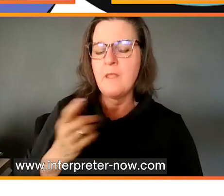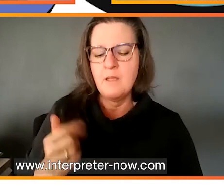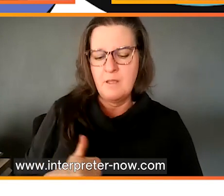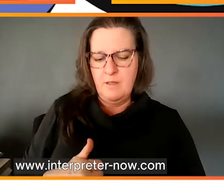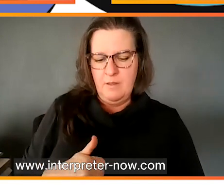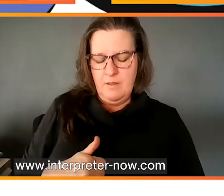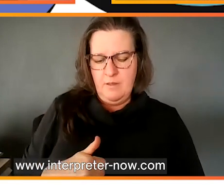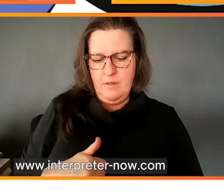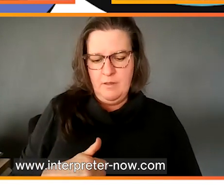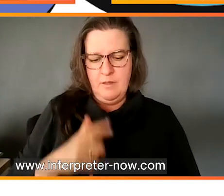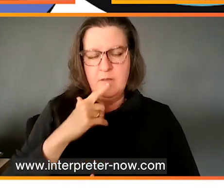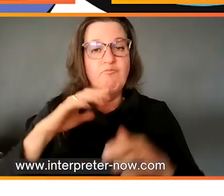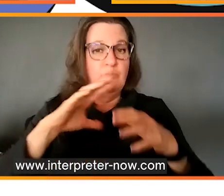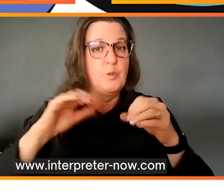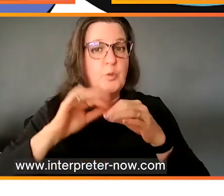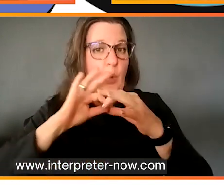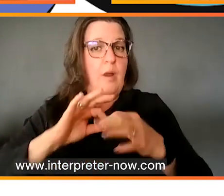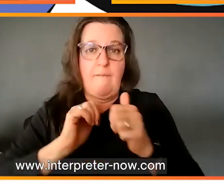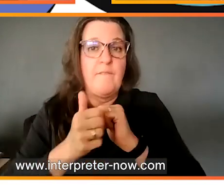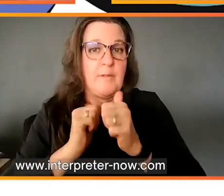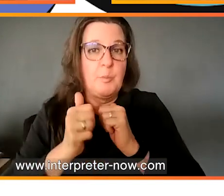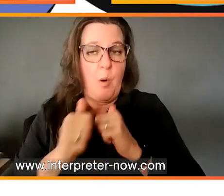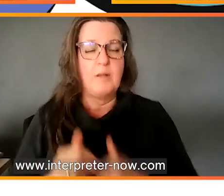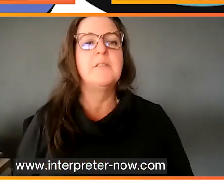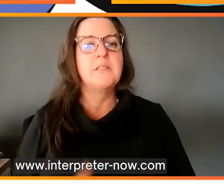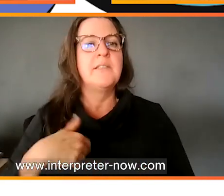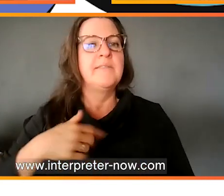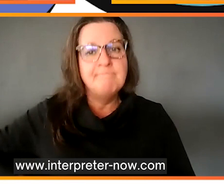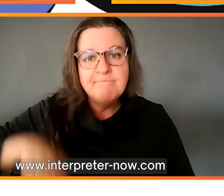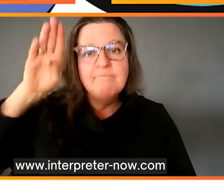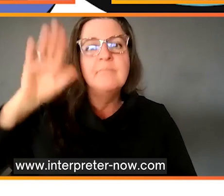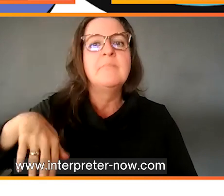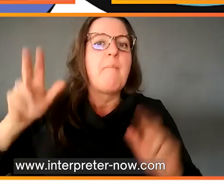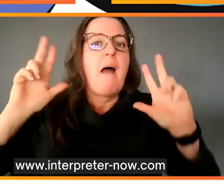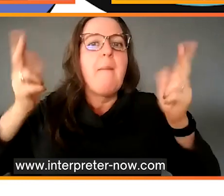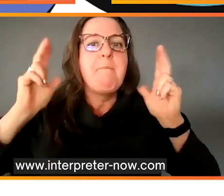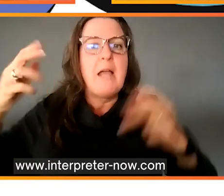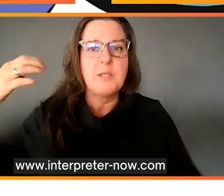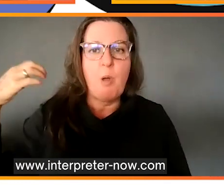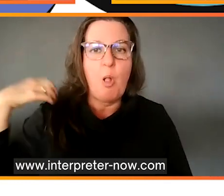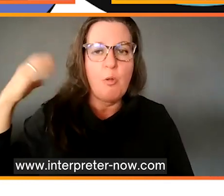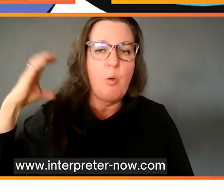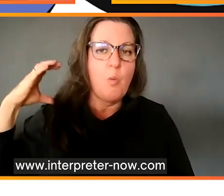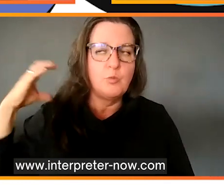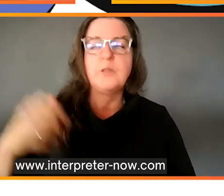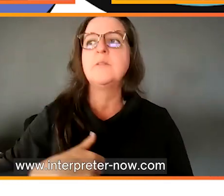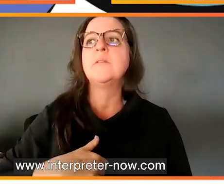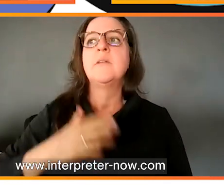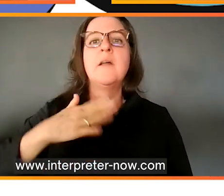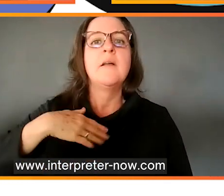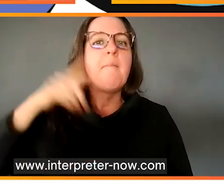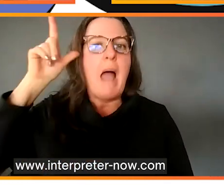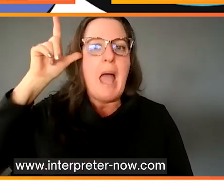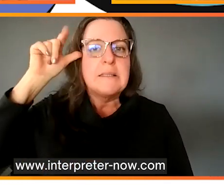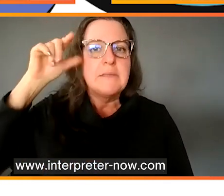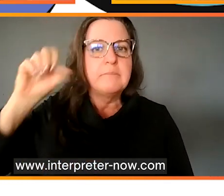it's a story of sport. I was raised by a basketball coach. So my stepfather was a high school basketball coach. And then my mom